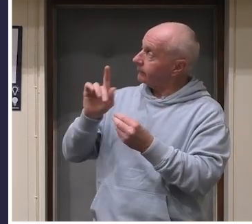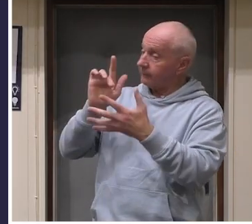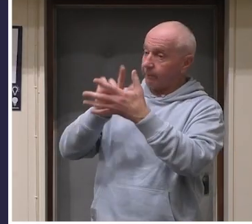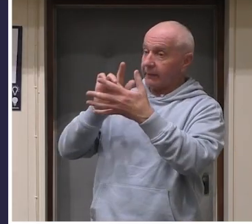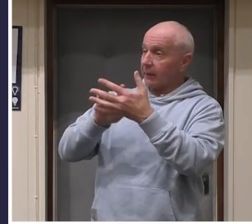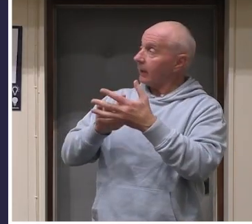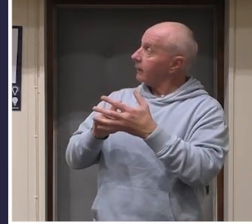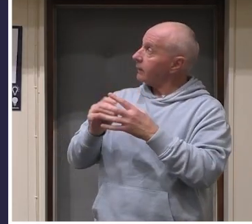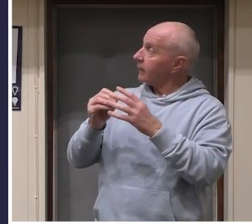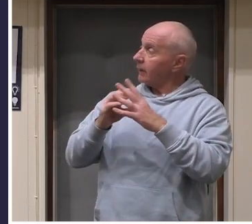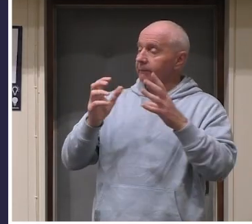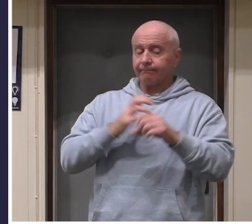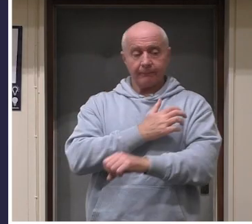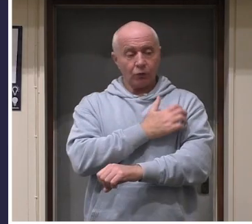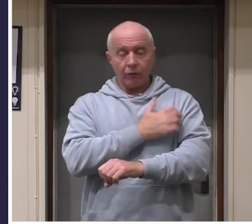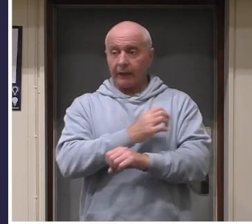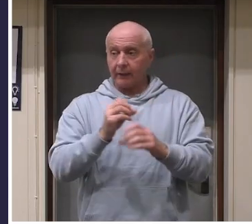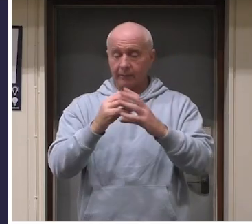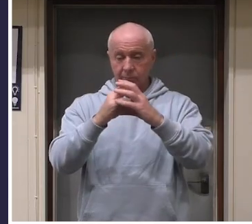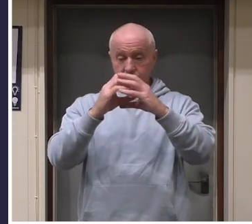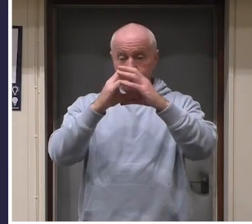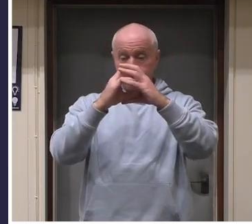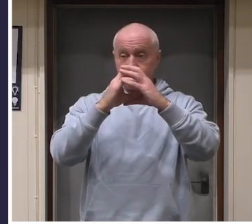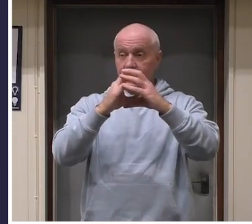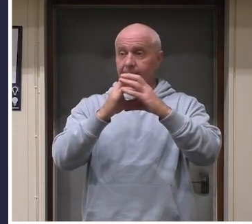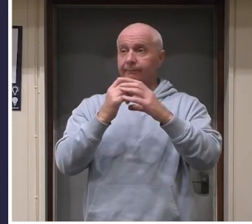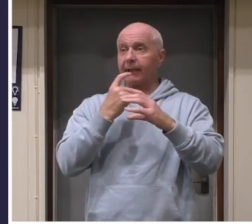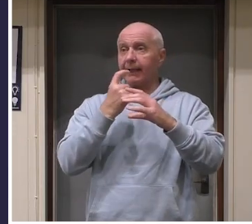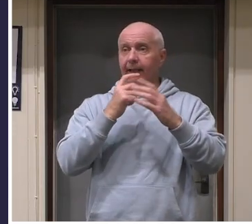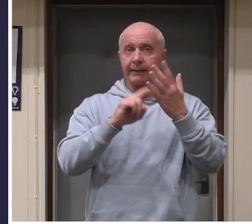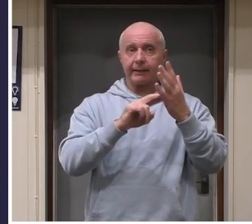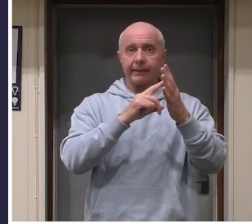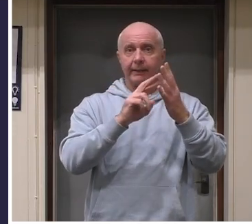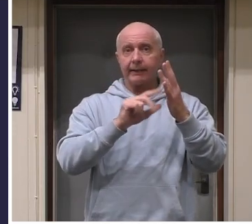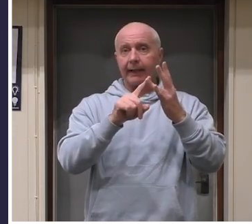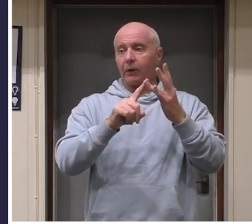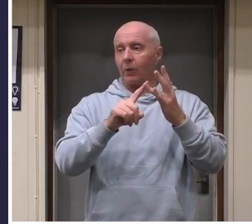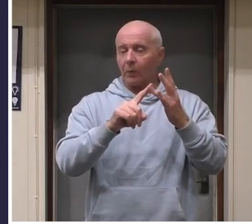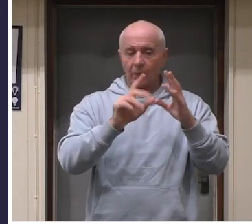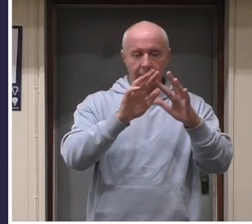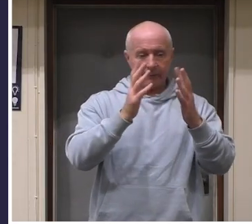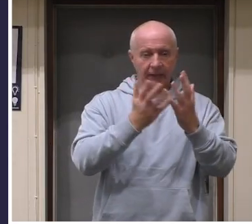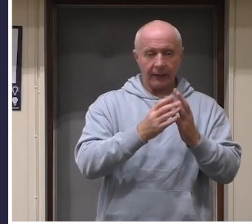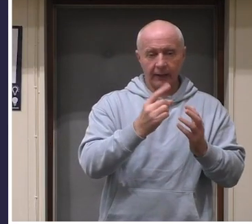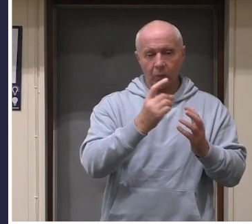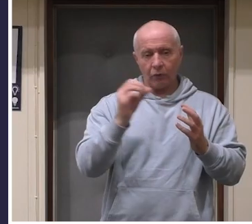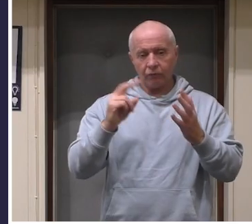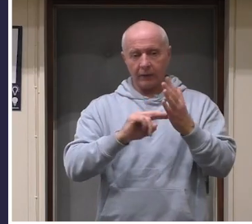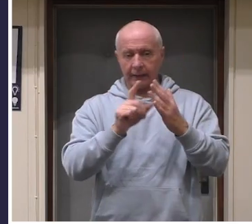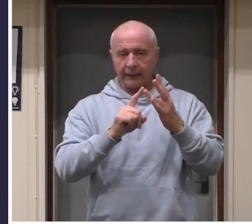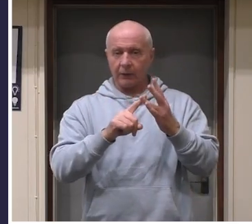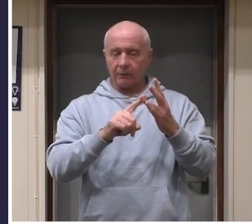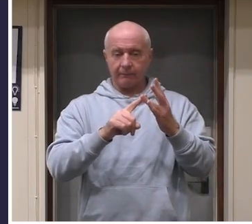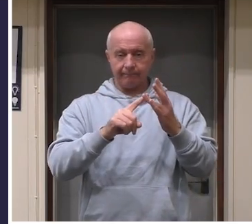there, you'll see a glowing green ball. That's the glass nanosphere of 100 nanometers in size that is held in